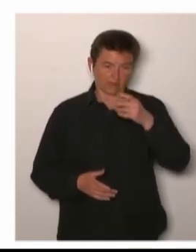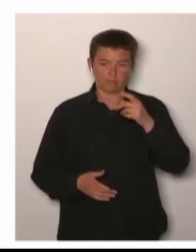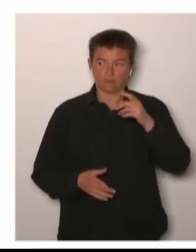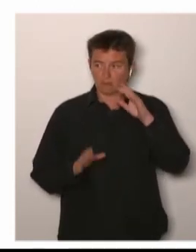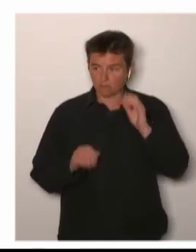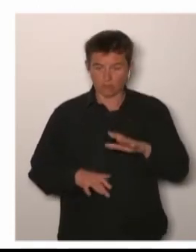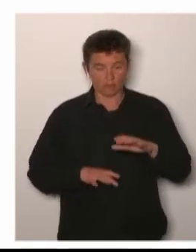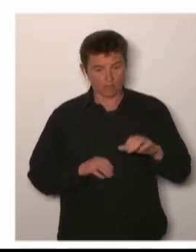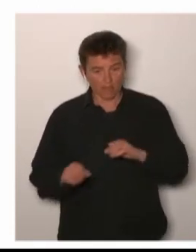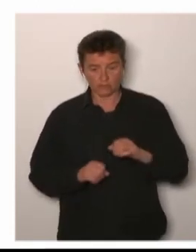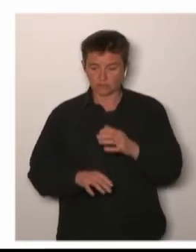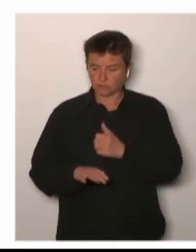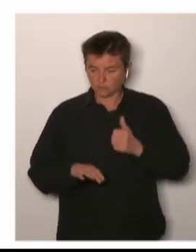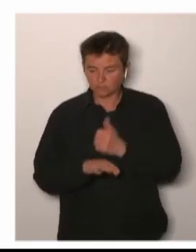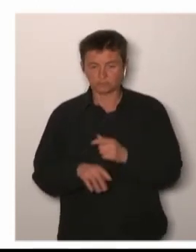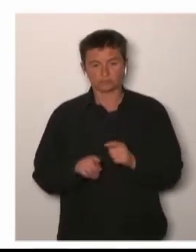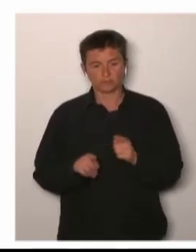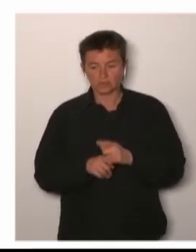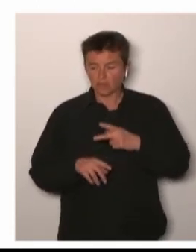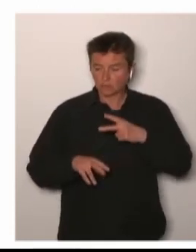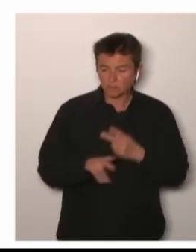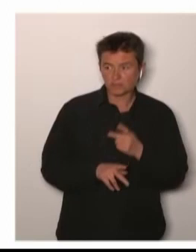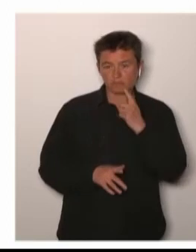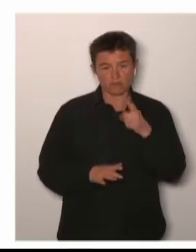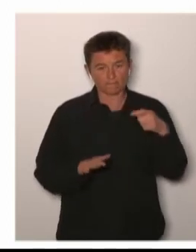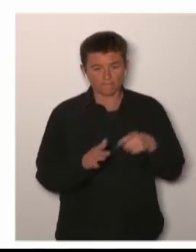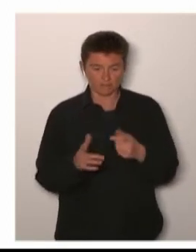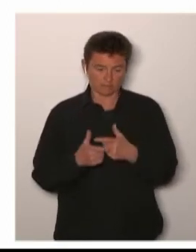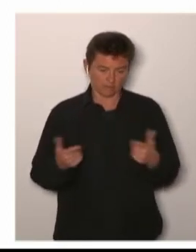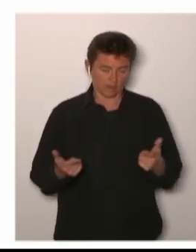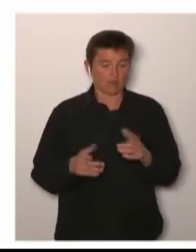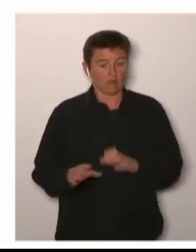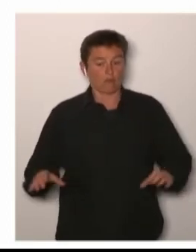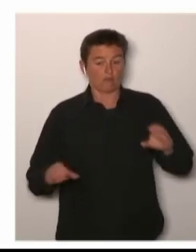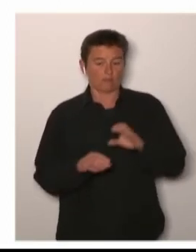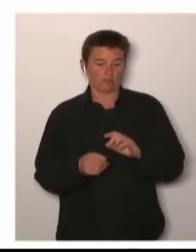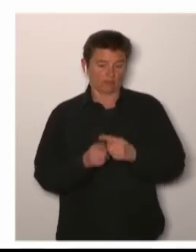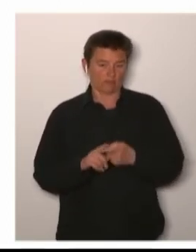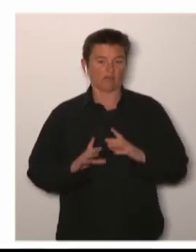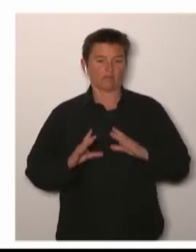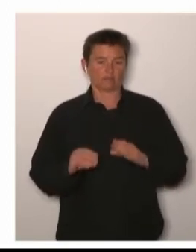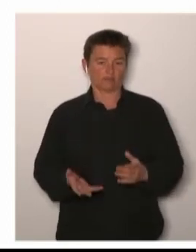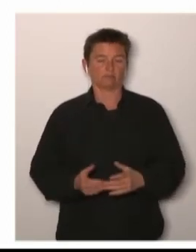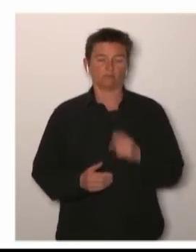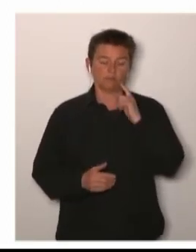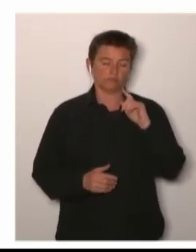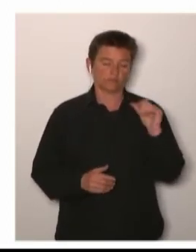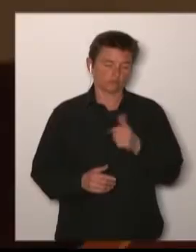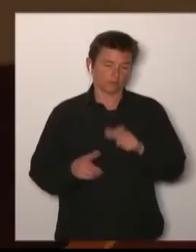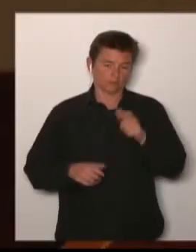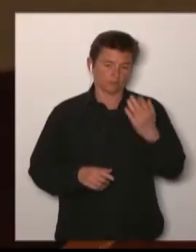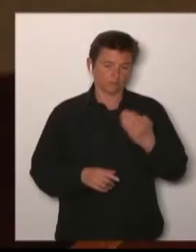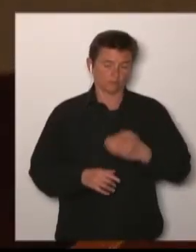funding instruments to actually make it happen in the end and deliver it for those who are asking for help. We have just